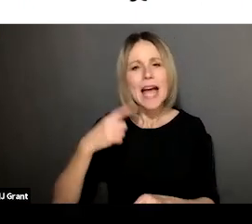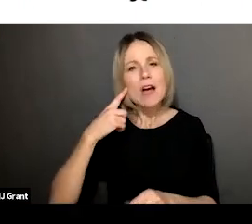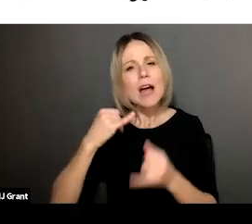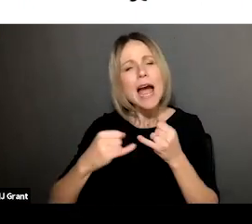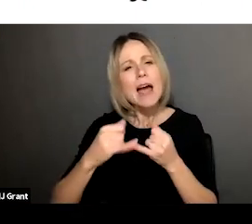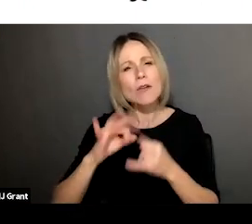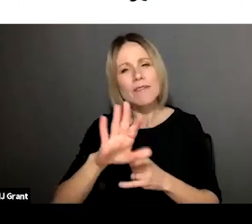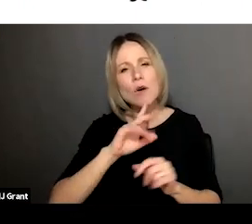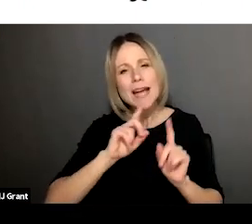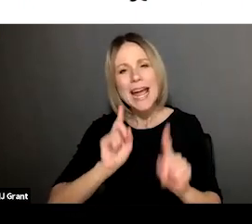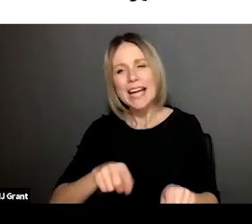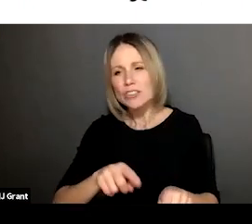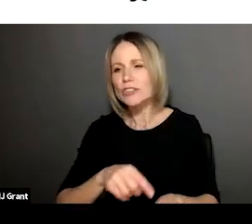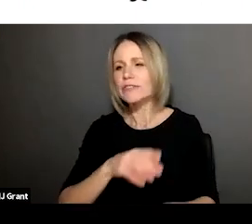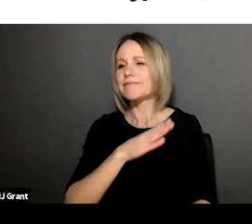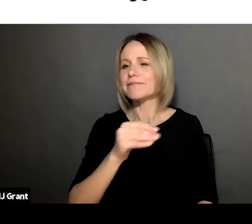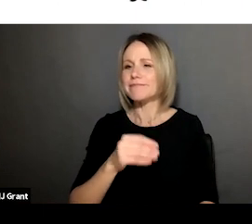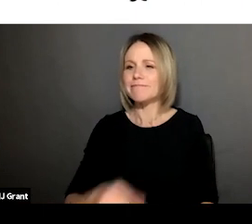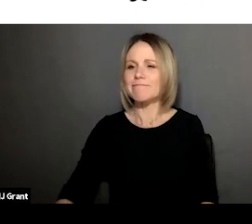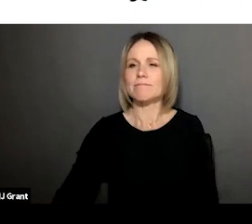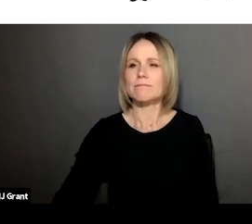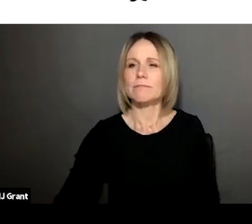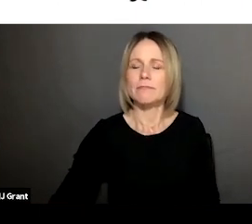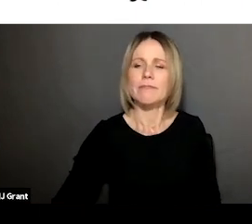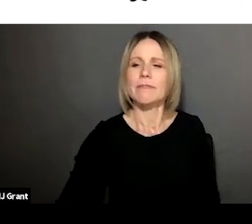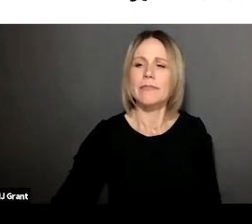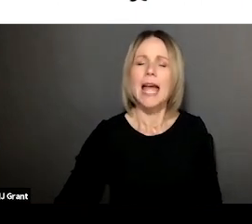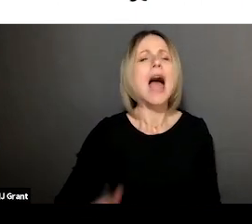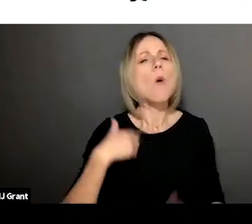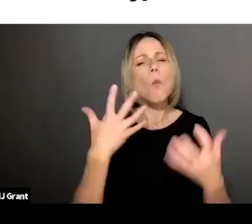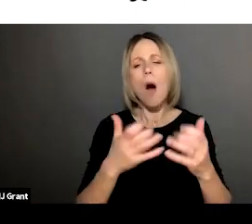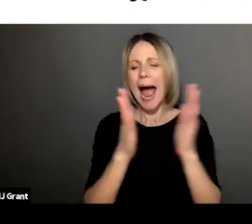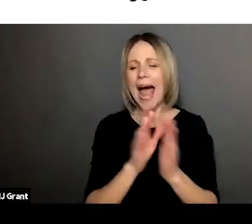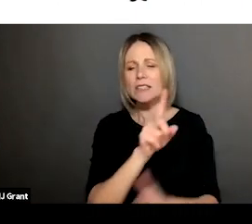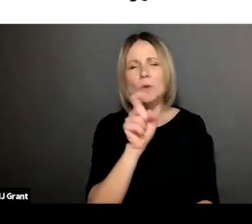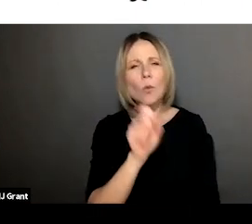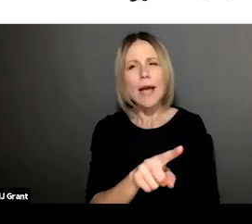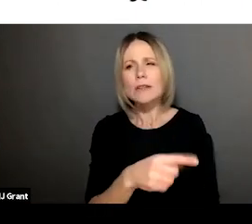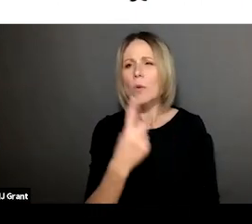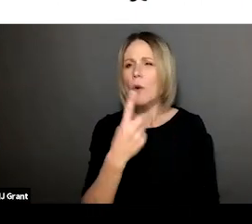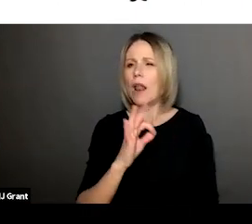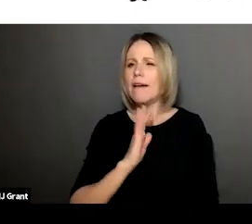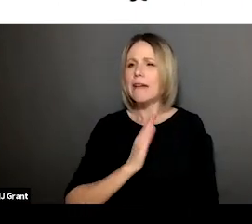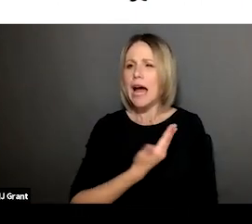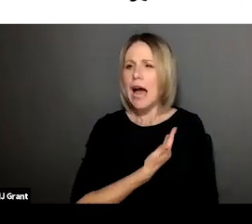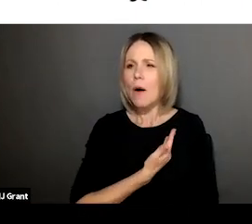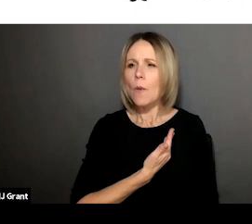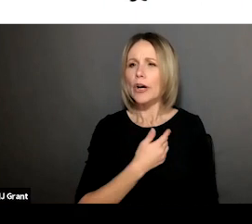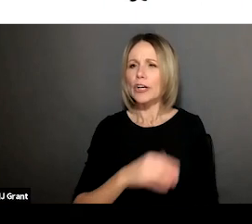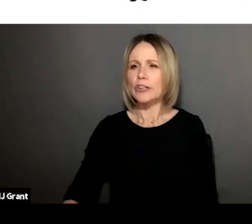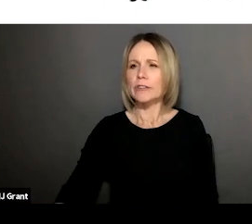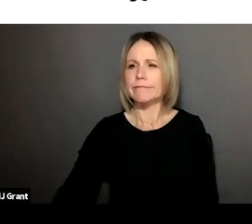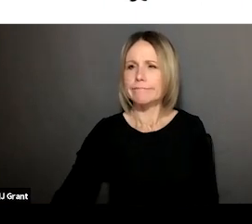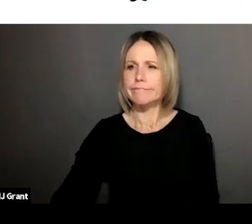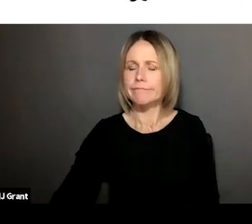answer, and I wanted to ask a question that one of our participants asked, and I